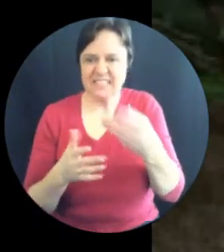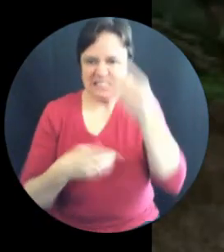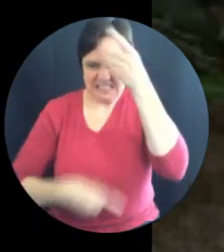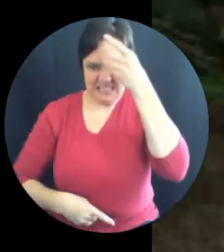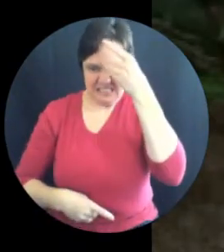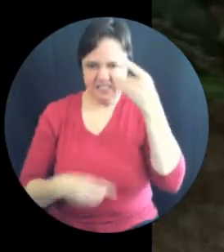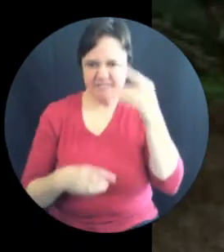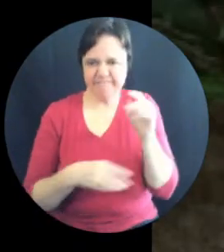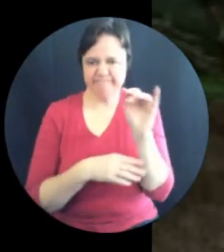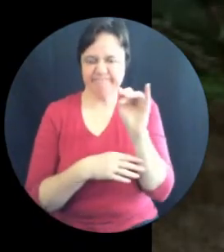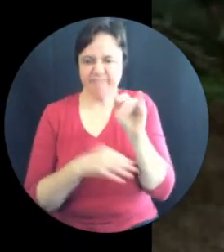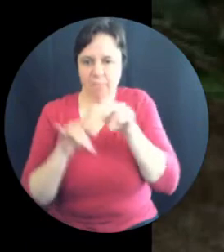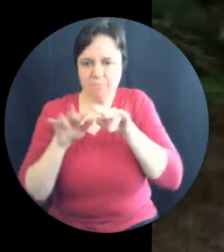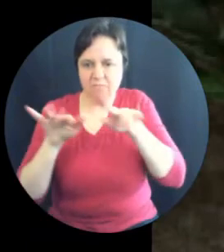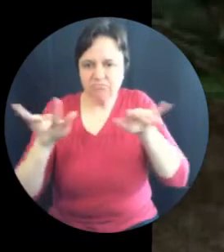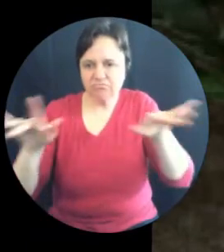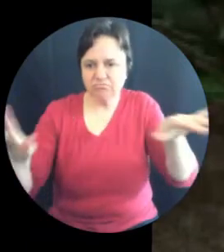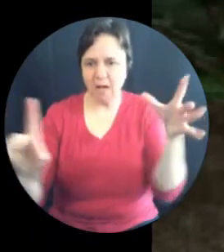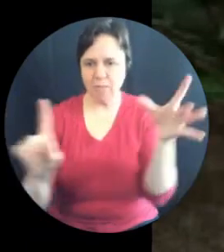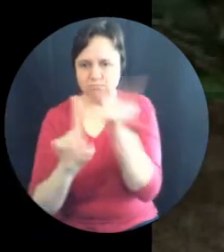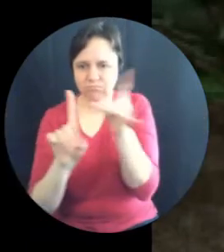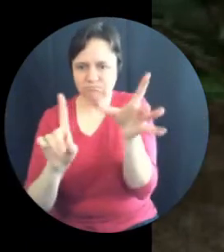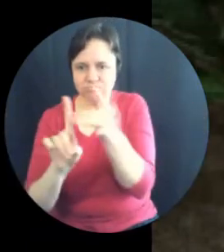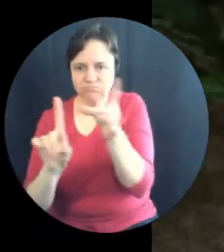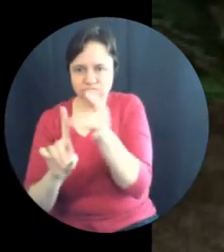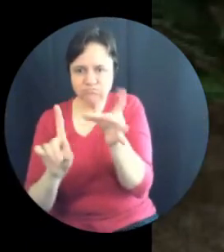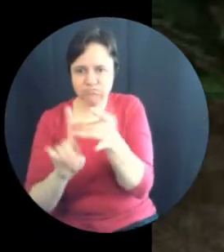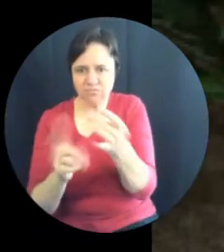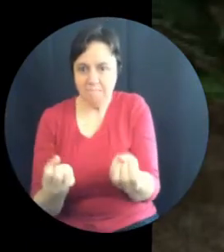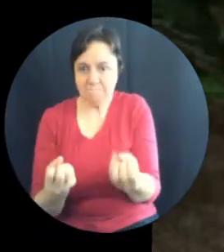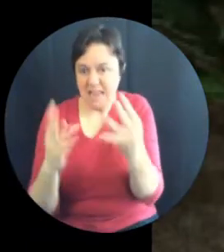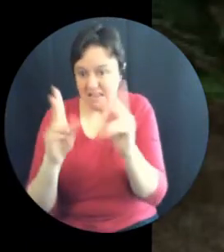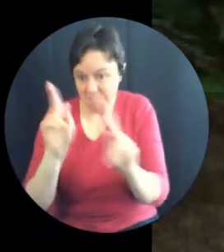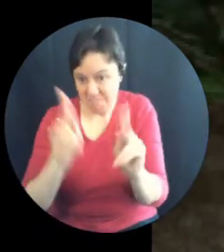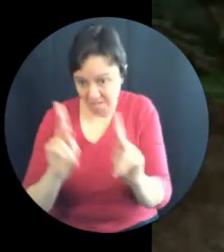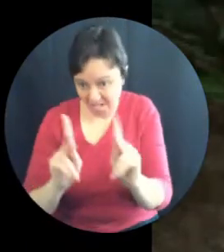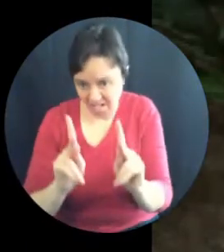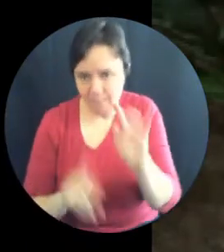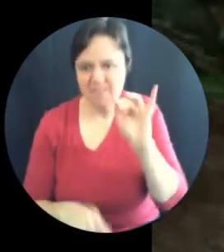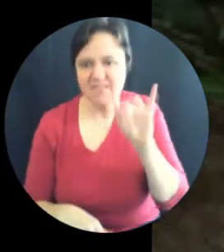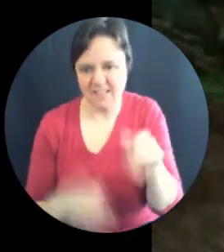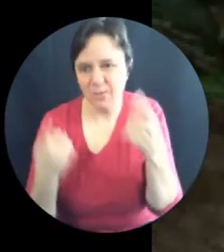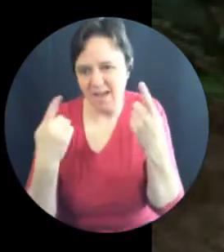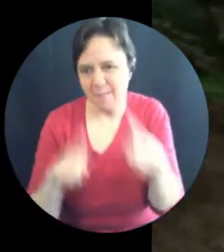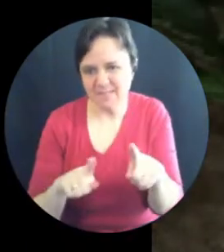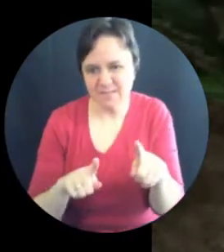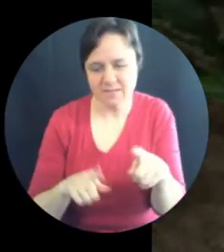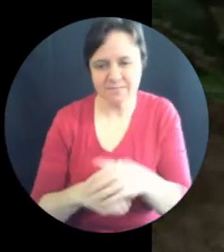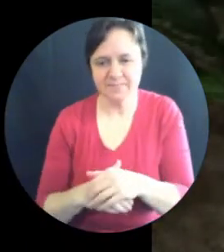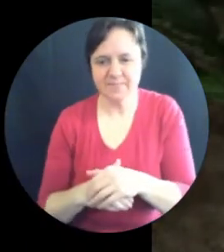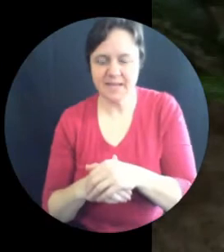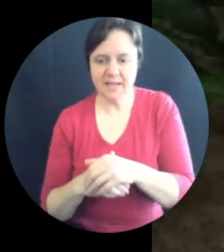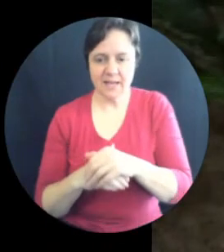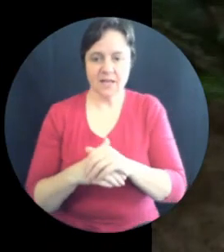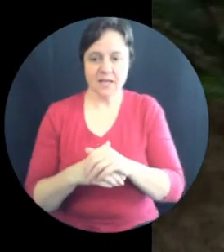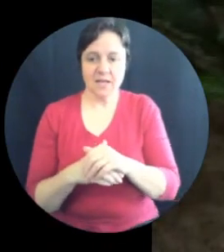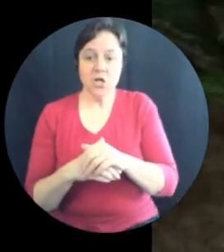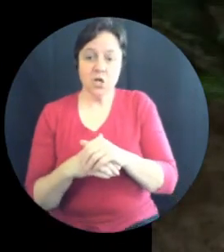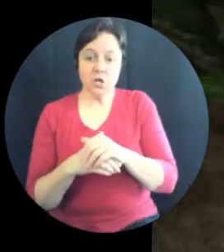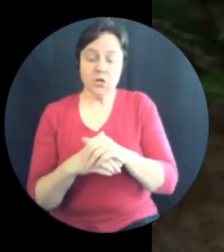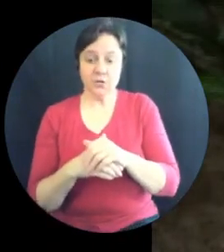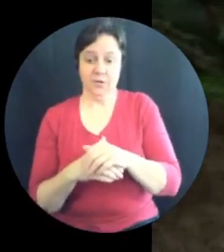body. That sounds kind of scary, doesn't it? But that's actually what happens with an infectious disease. Now, there